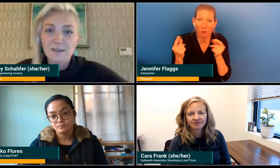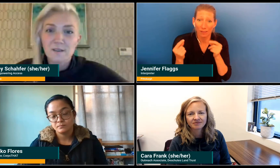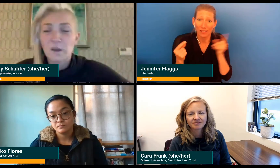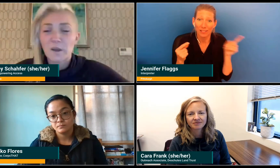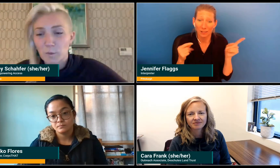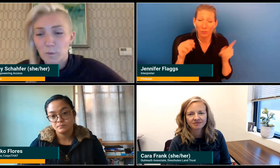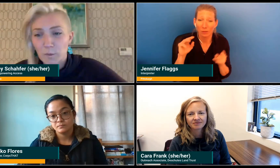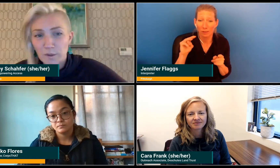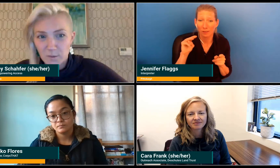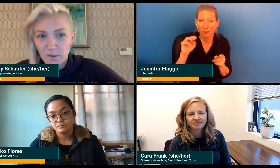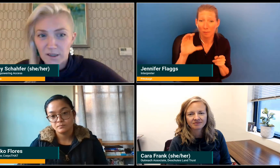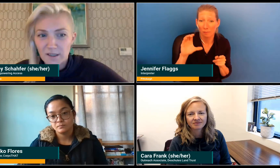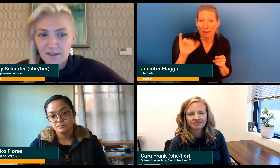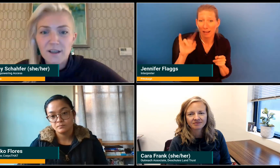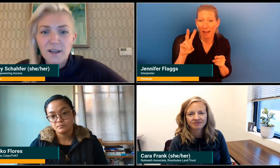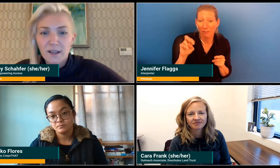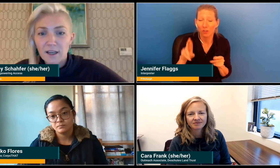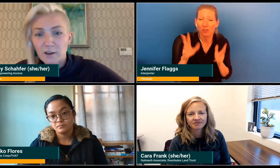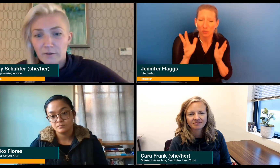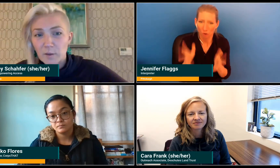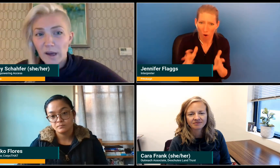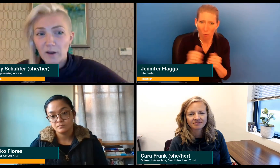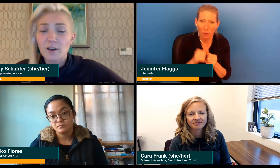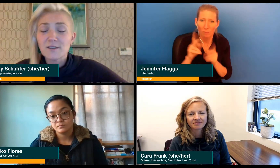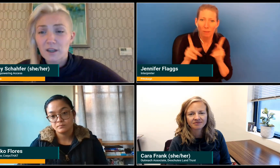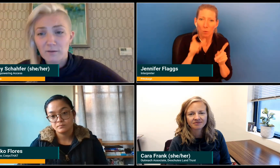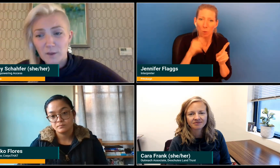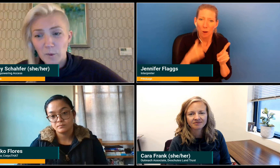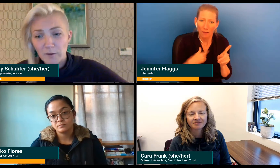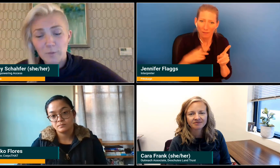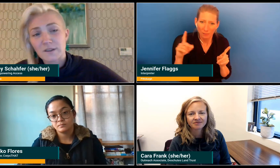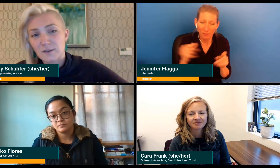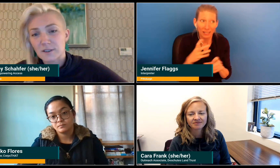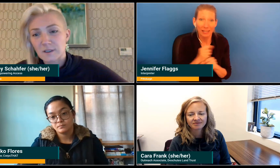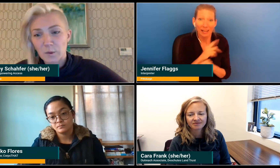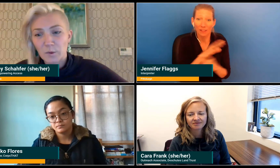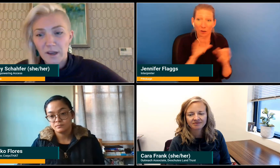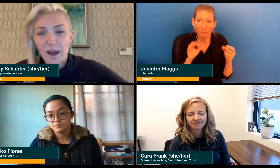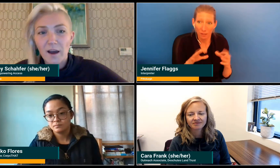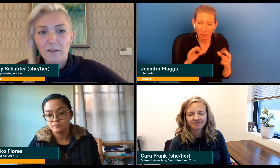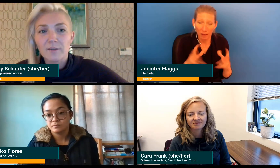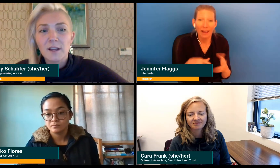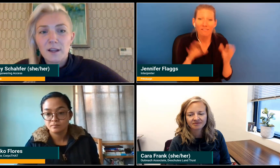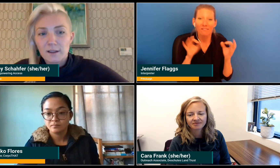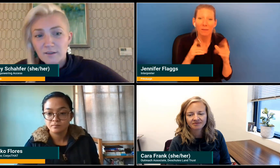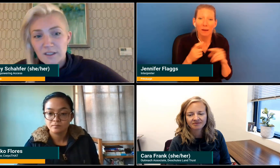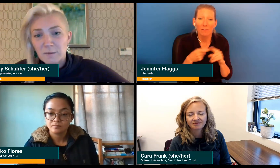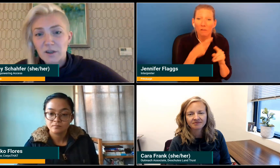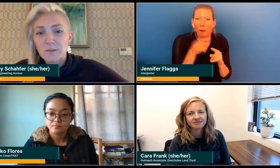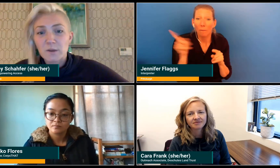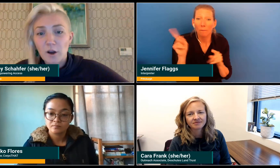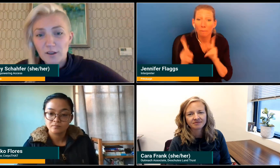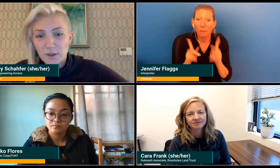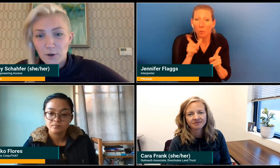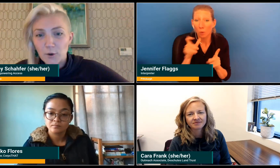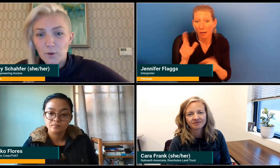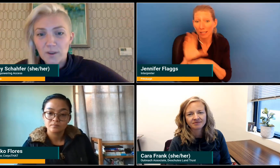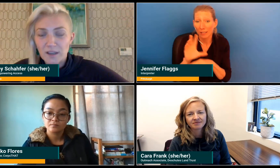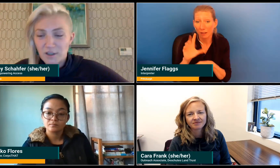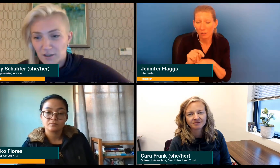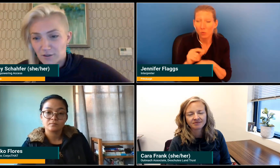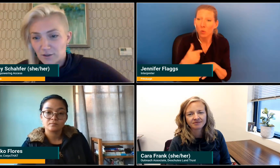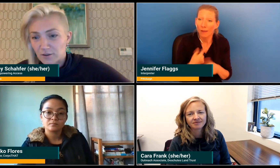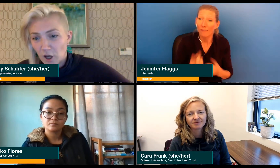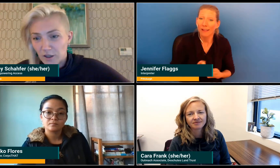MacGyver is speaking with people with disabilities, getting their feedback, also getting feedback from consultants, people that have lived experience, but also